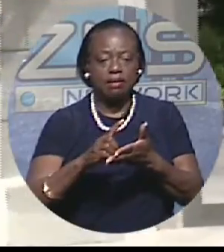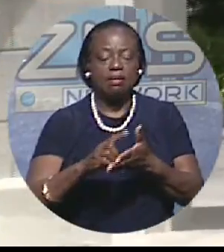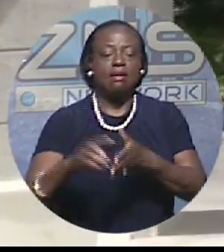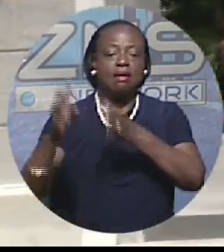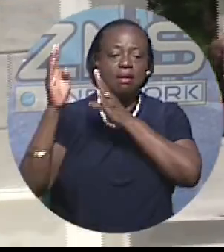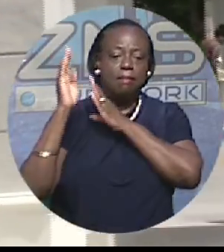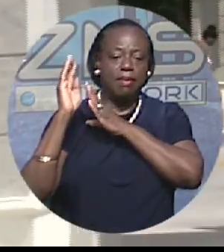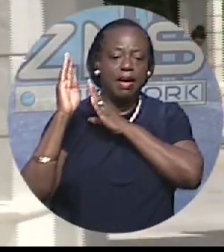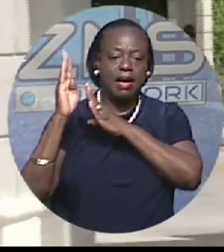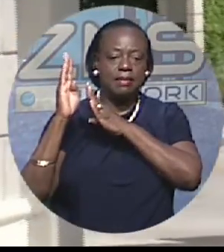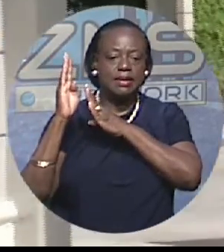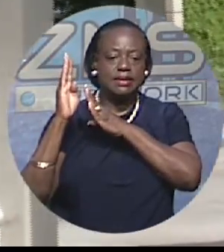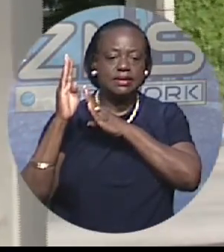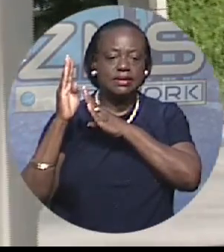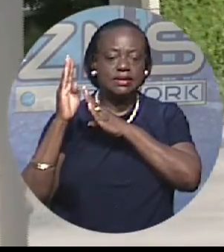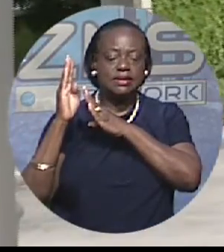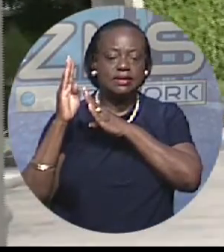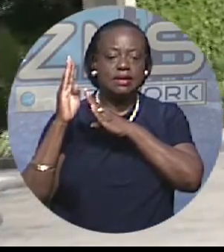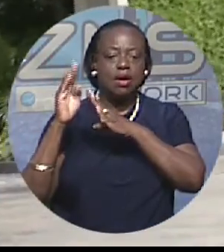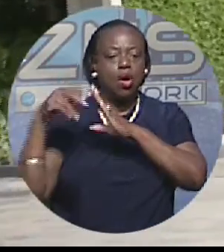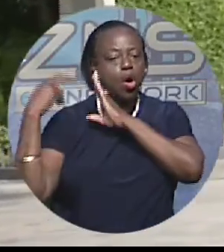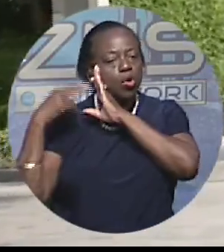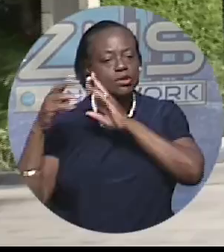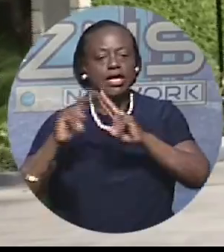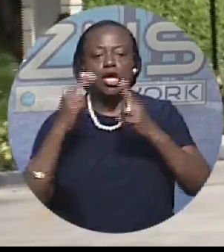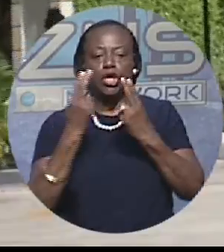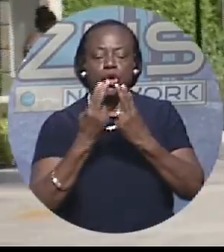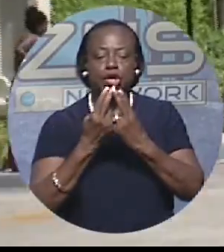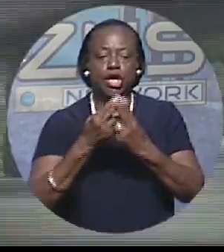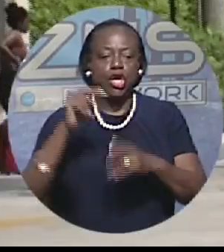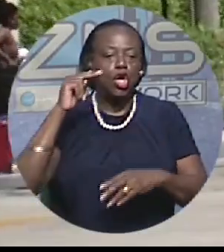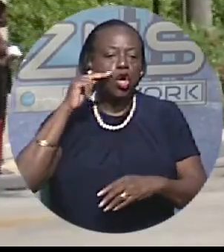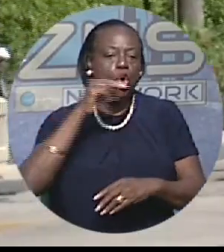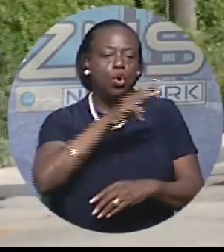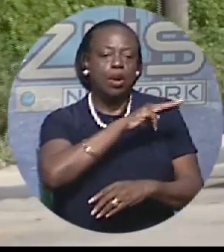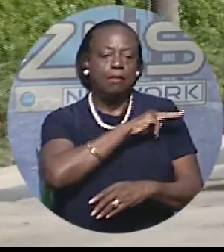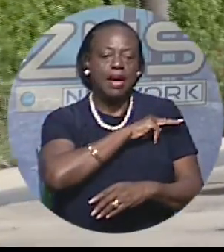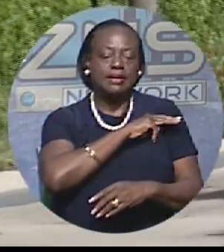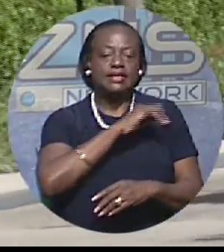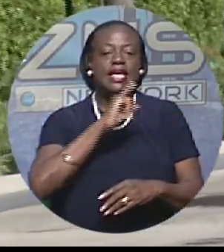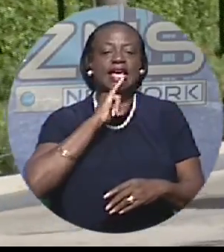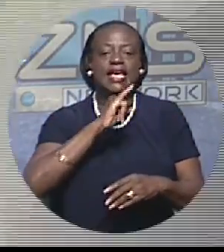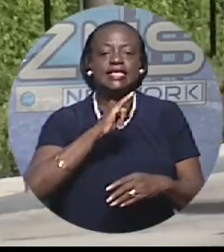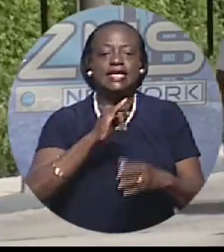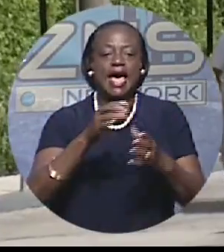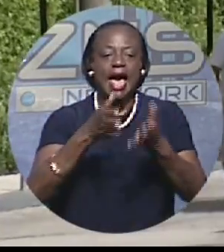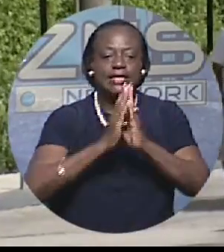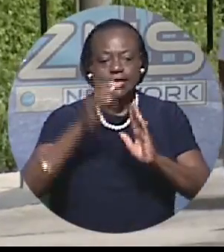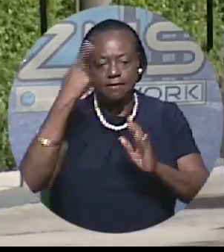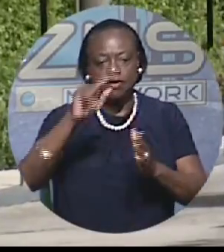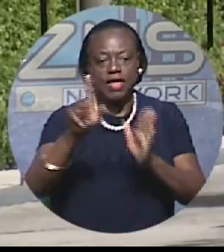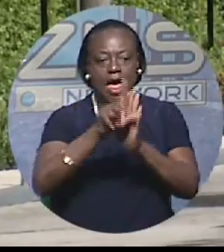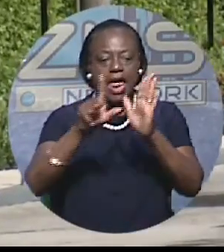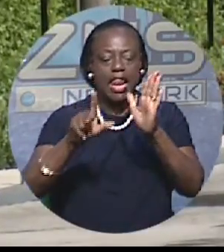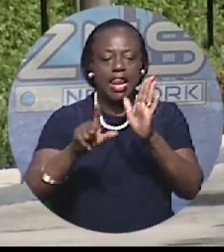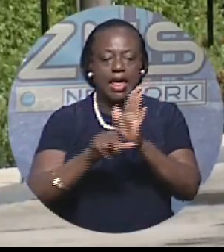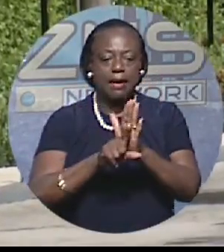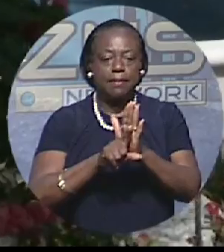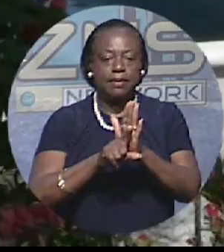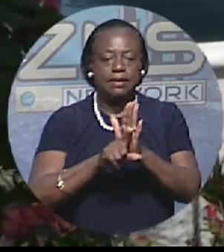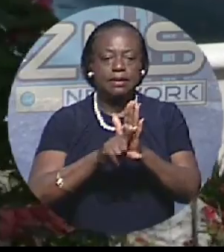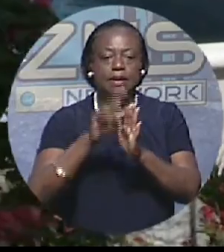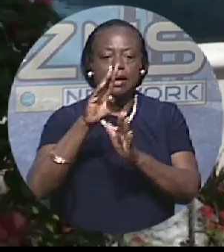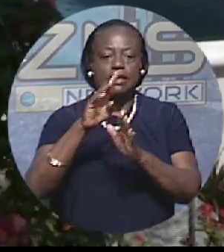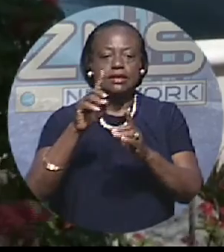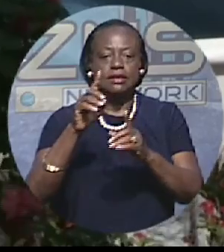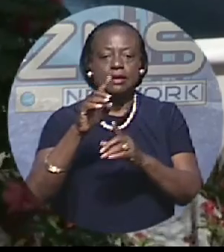Catering and Allied Workers Union President Nicole Martin is renewing her call for the labor laws in the country to be amended. Martin noted that a